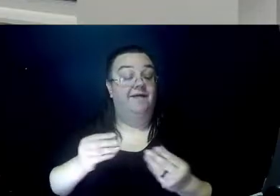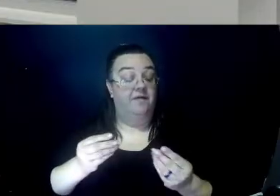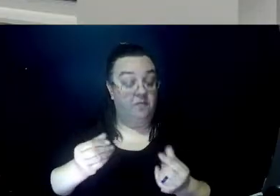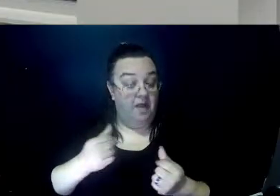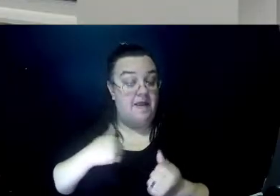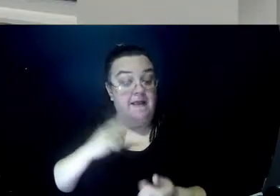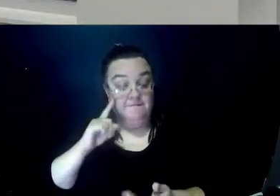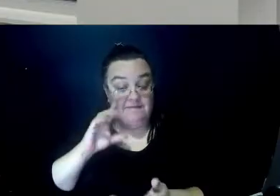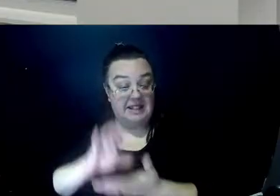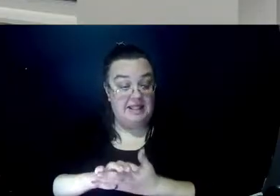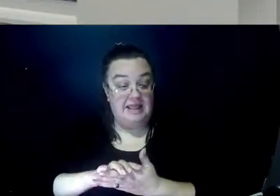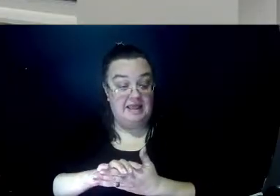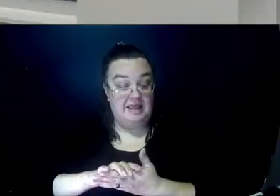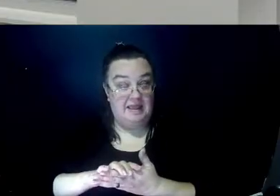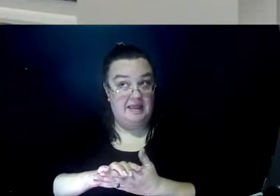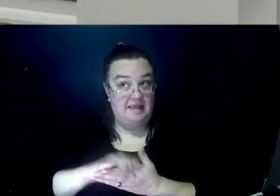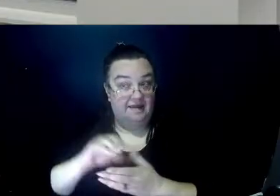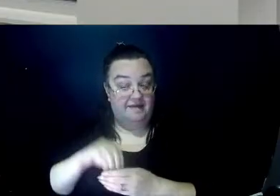in green